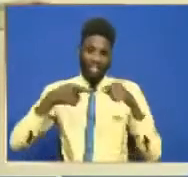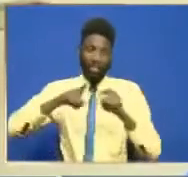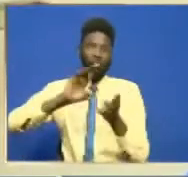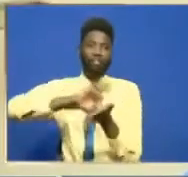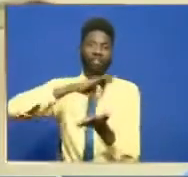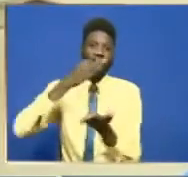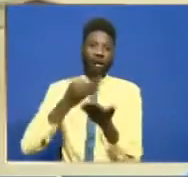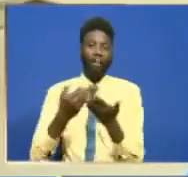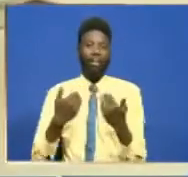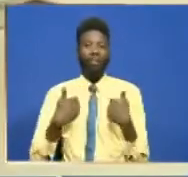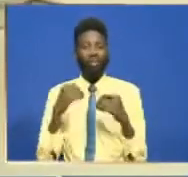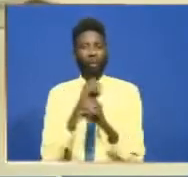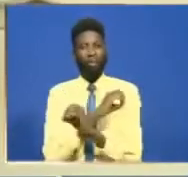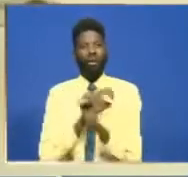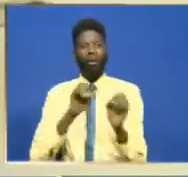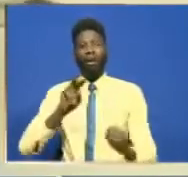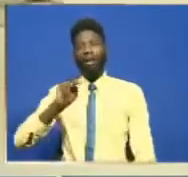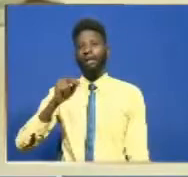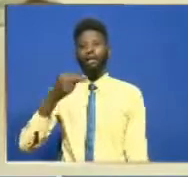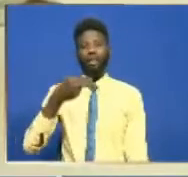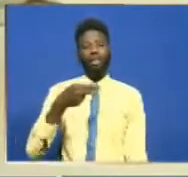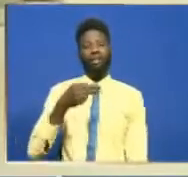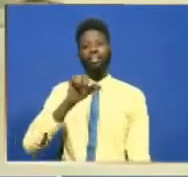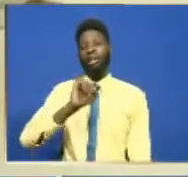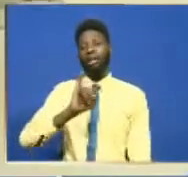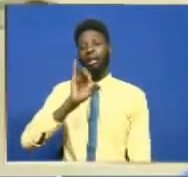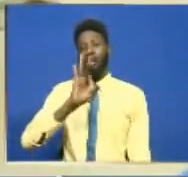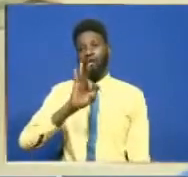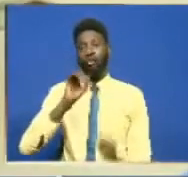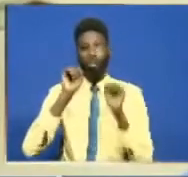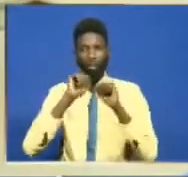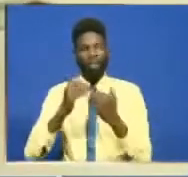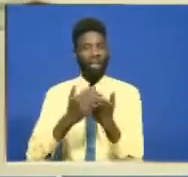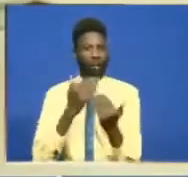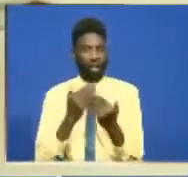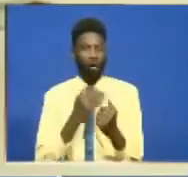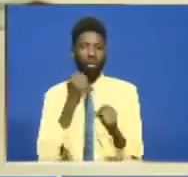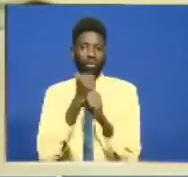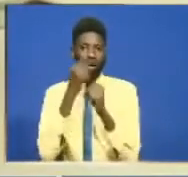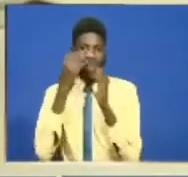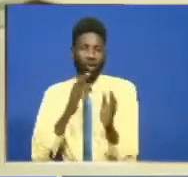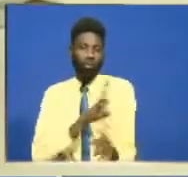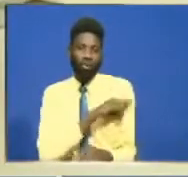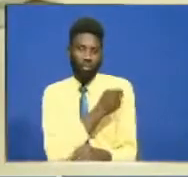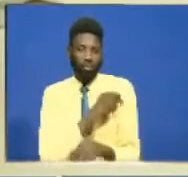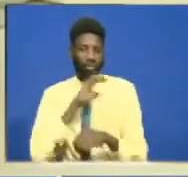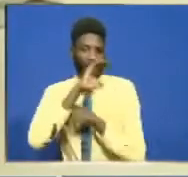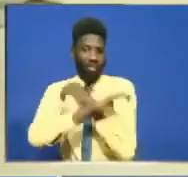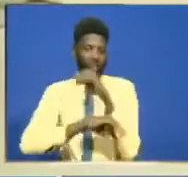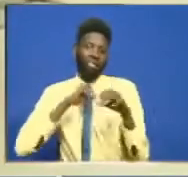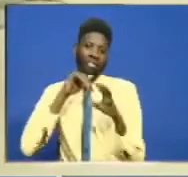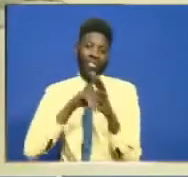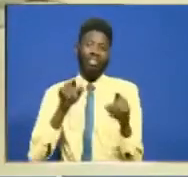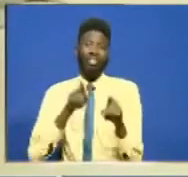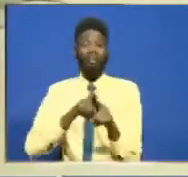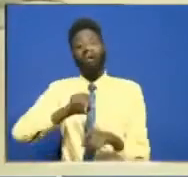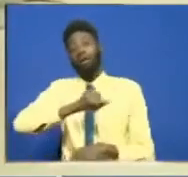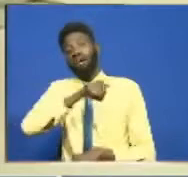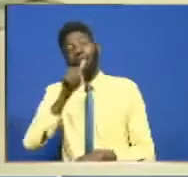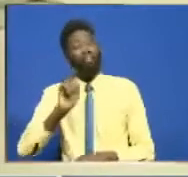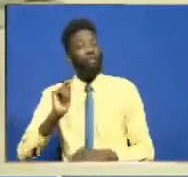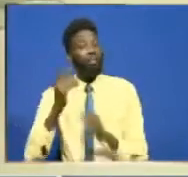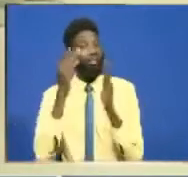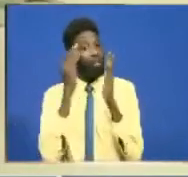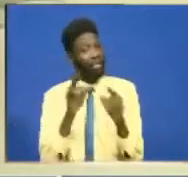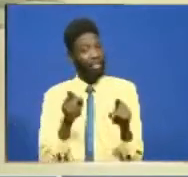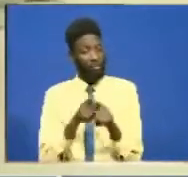the NHF which can be able to cater for medication for all the healthcare workers in this country, including other Kenyans. We have been left